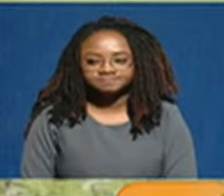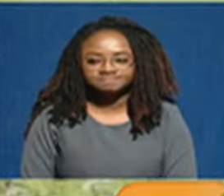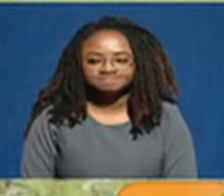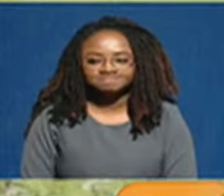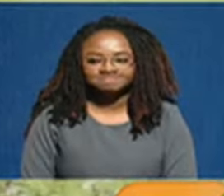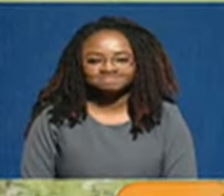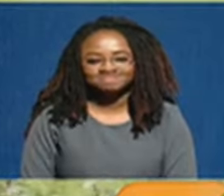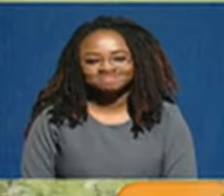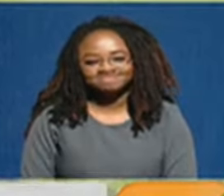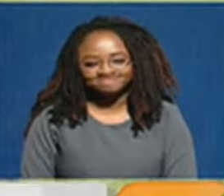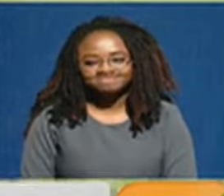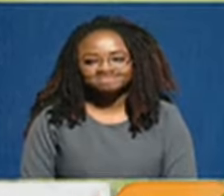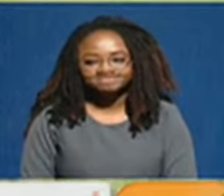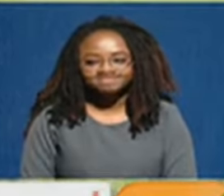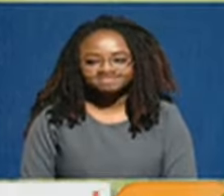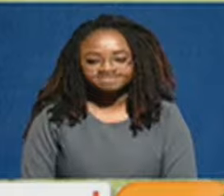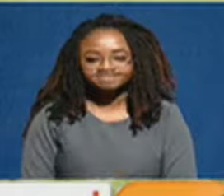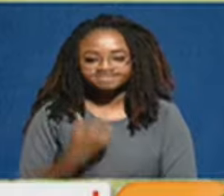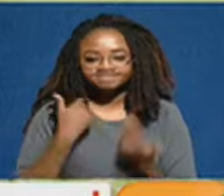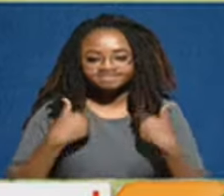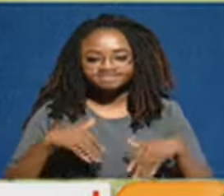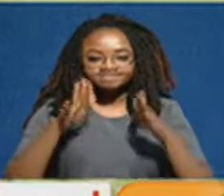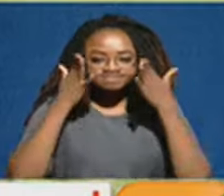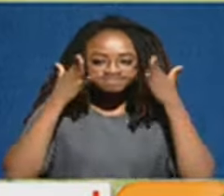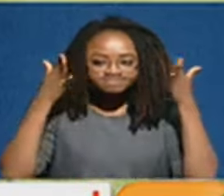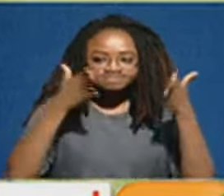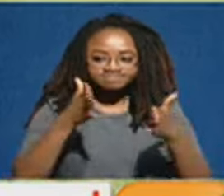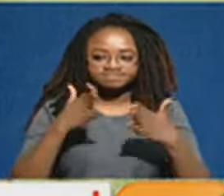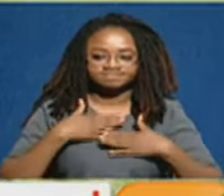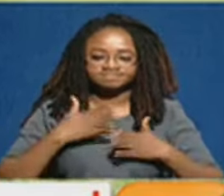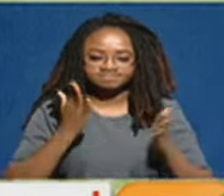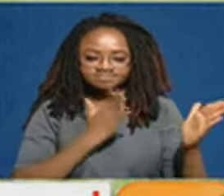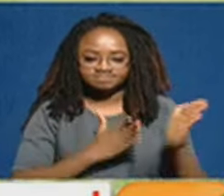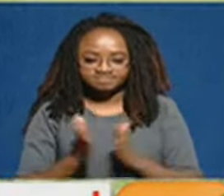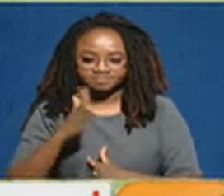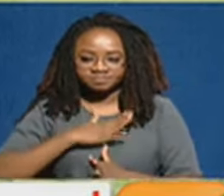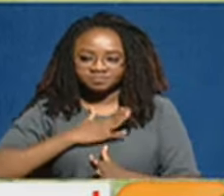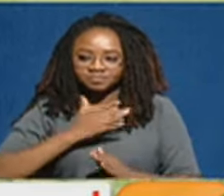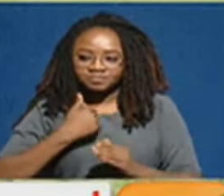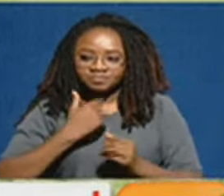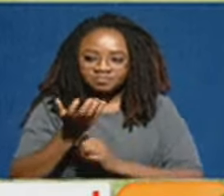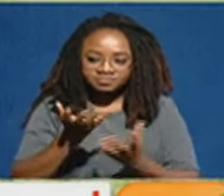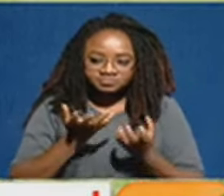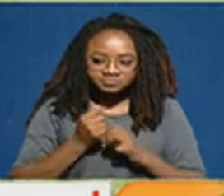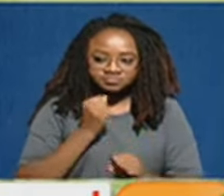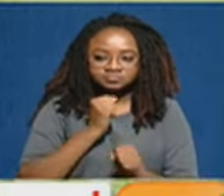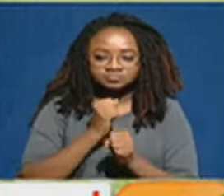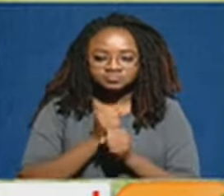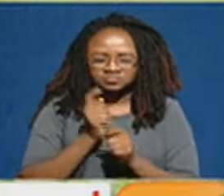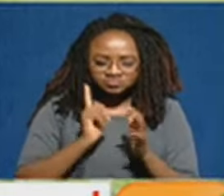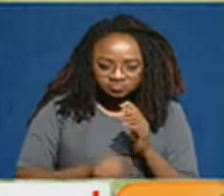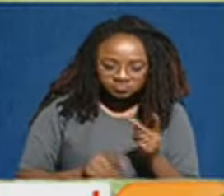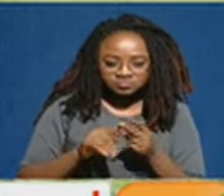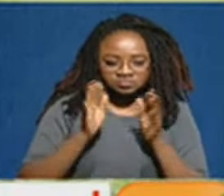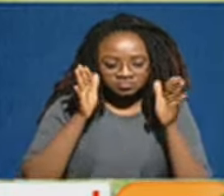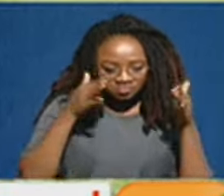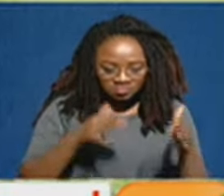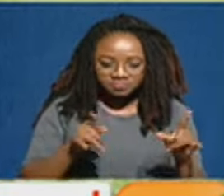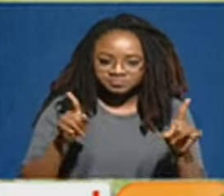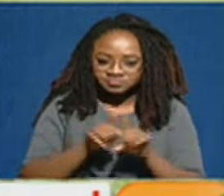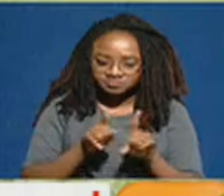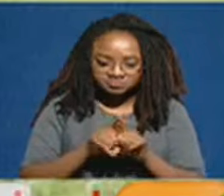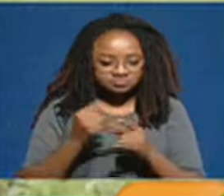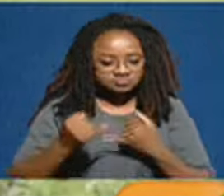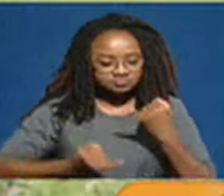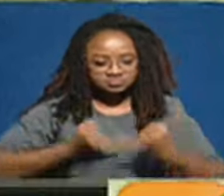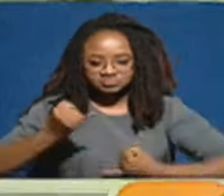Yeah, for me, it's just sticking to my game plan, doing what I'm supposed to do all day, play the same shots, play the same place and enjoy the